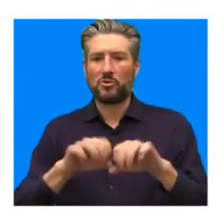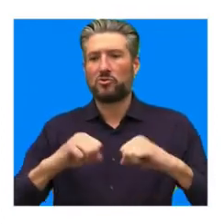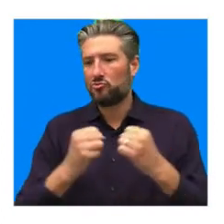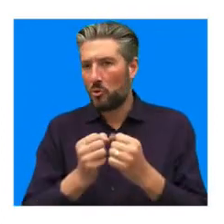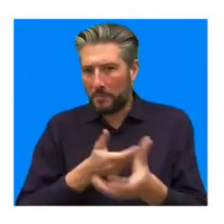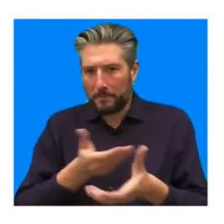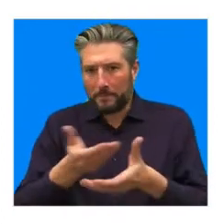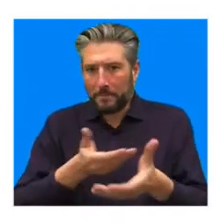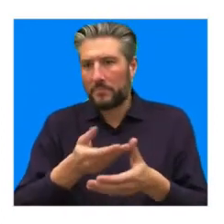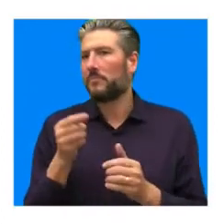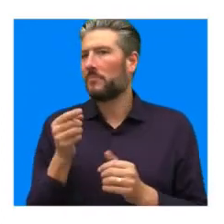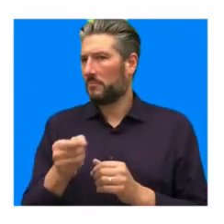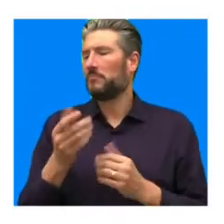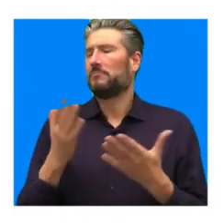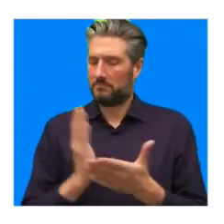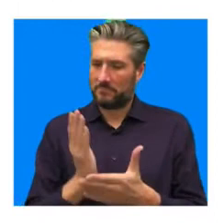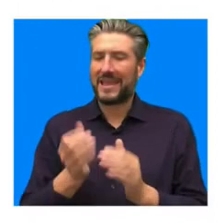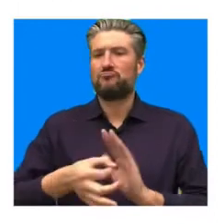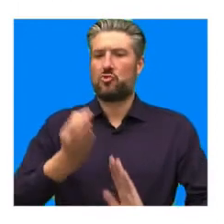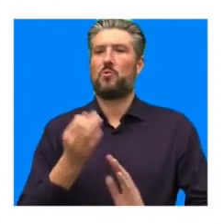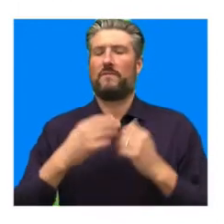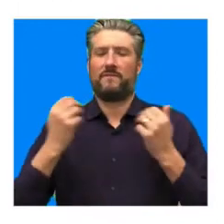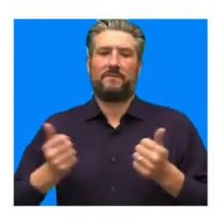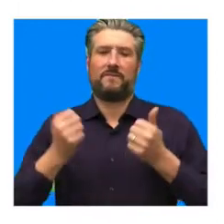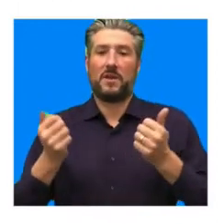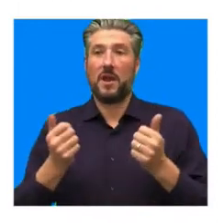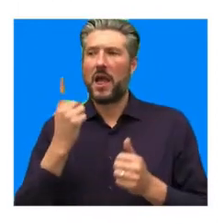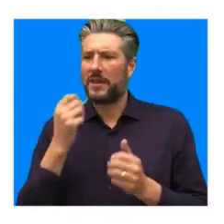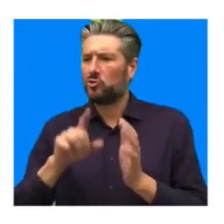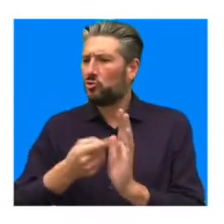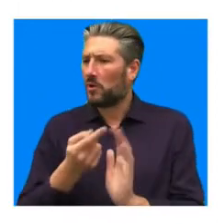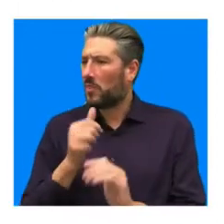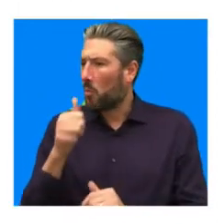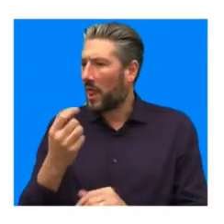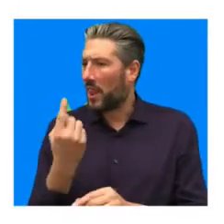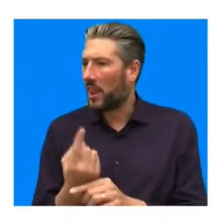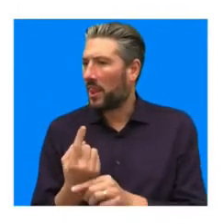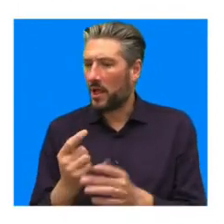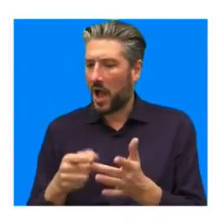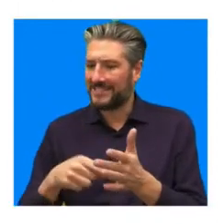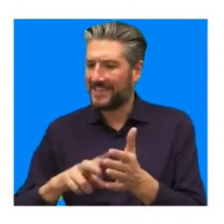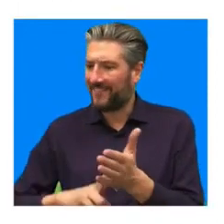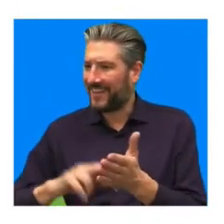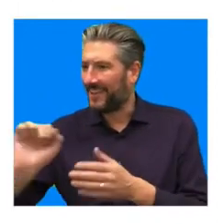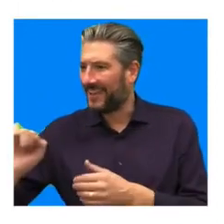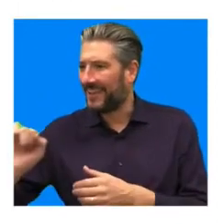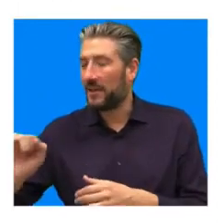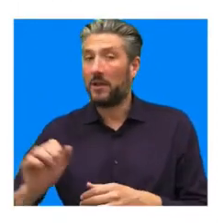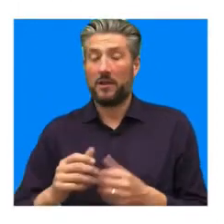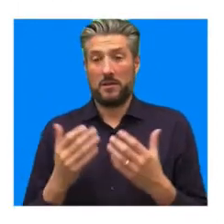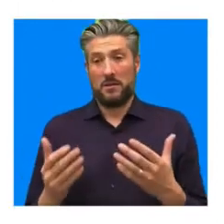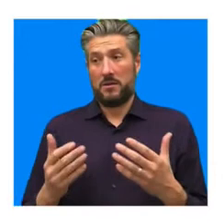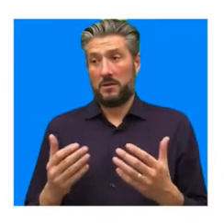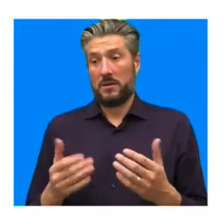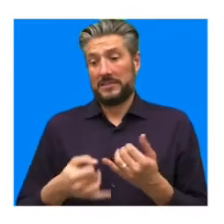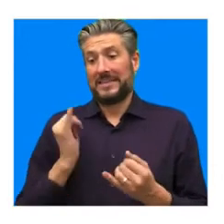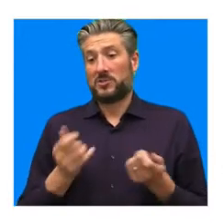Jonathan will talk about the work he's been doing at ITV in this space. But since March, the start of the lockdown triggered